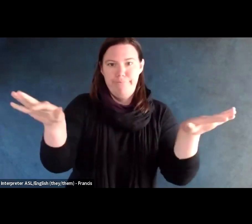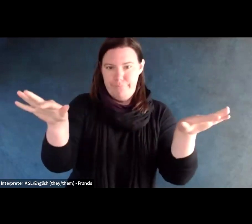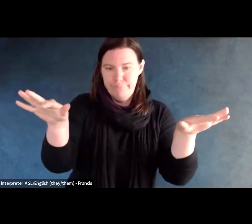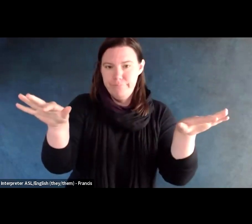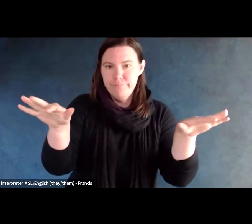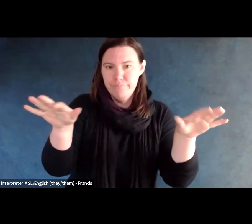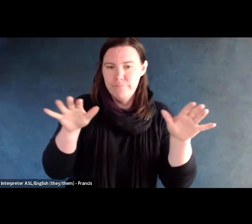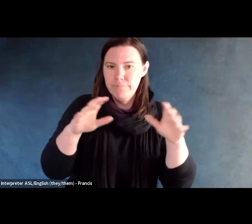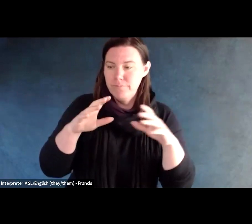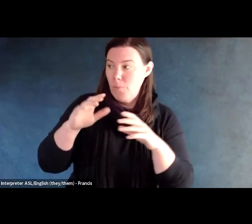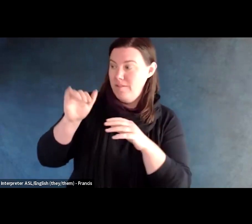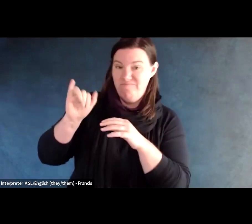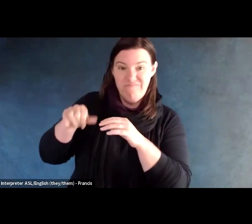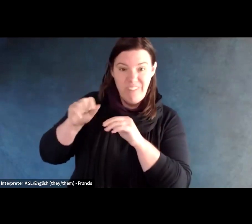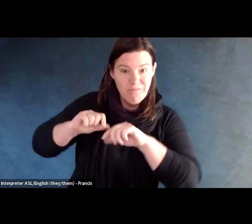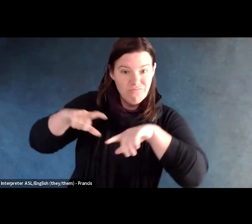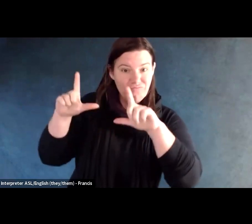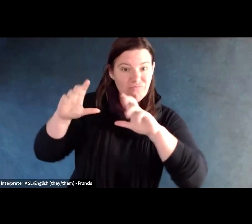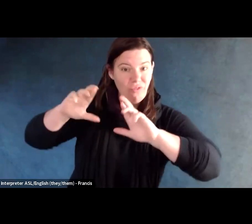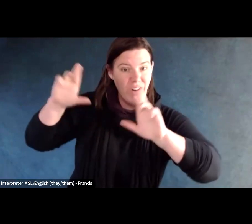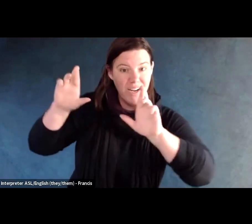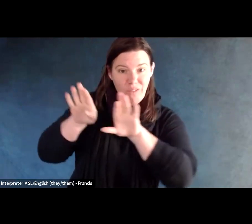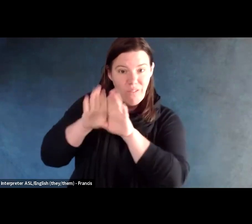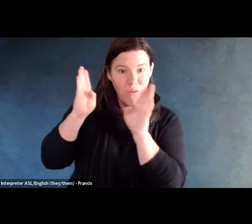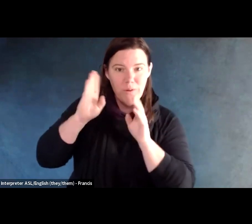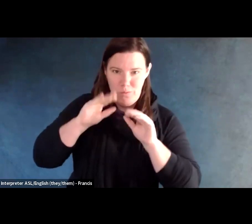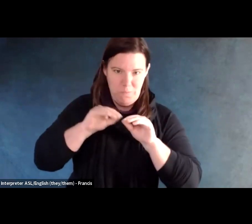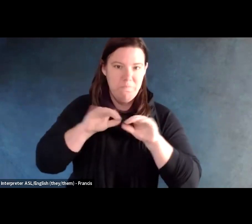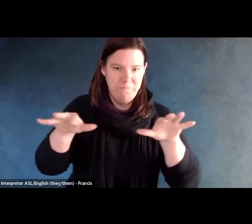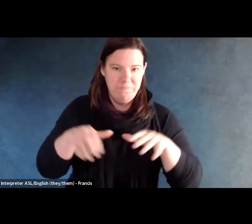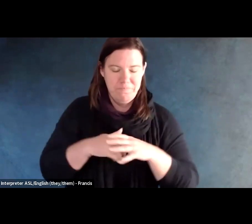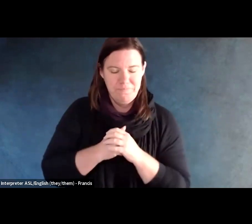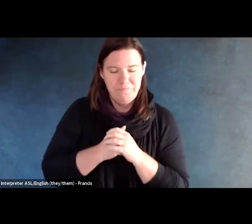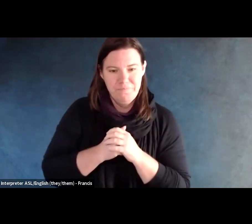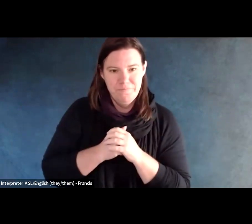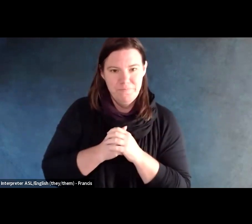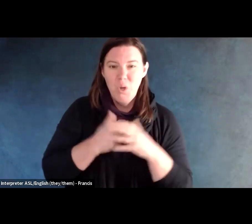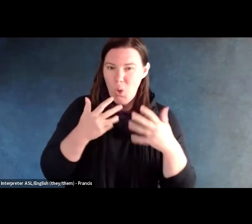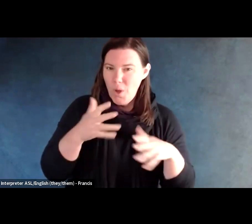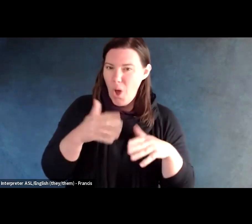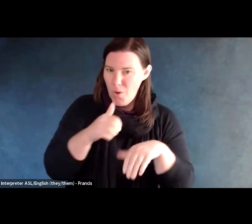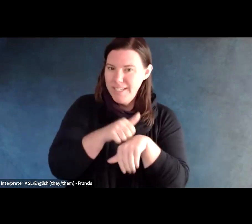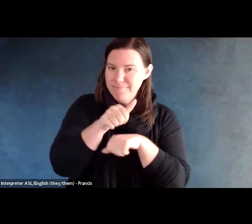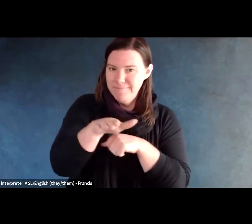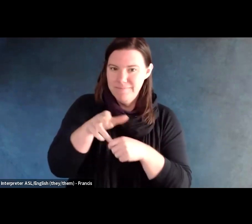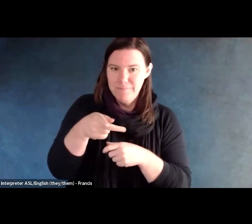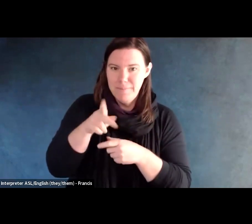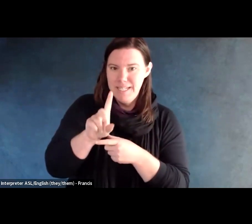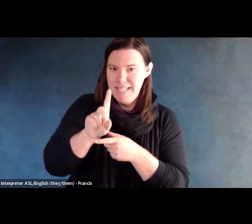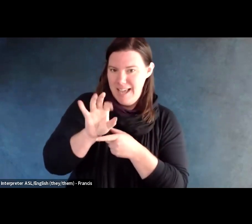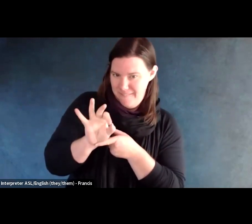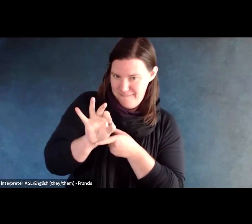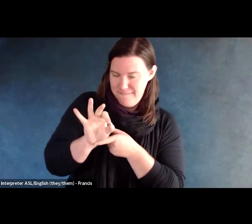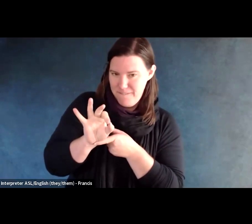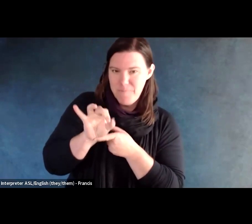artsfunds.org/accelerator around that time. We've shared a PDF of the application on our